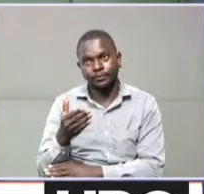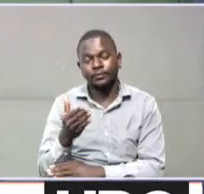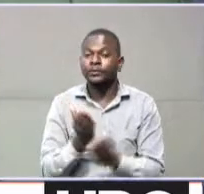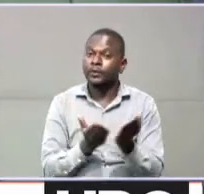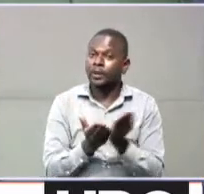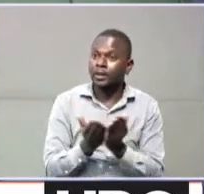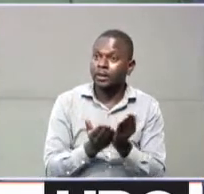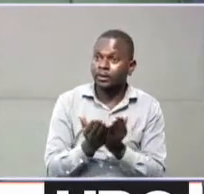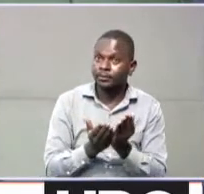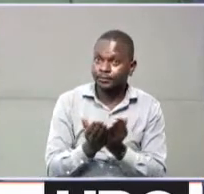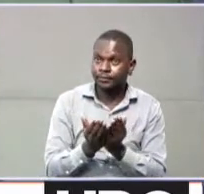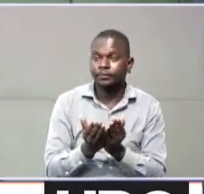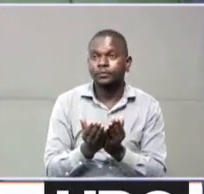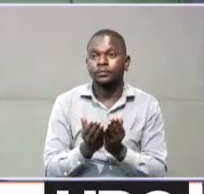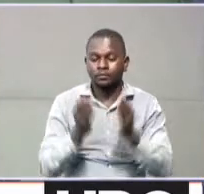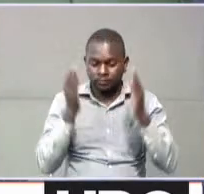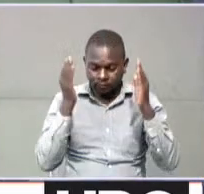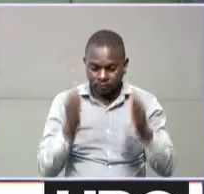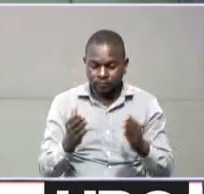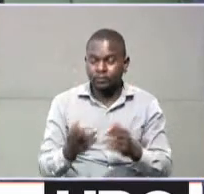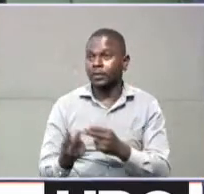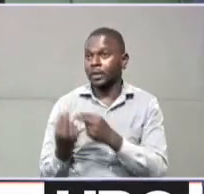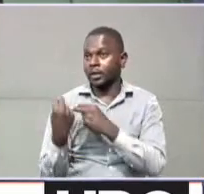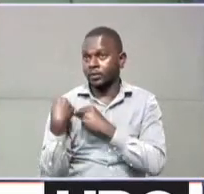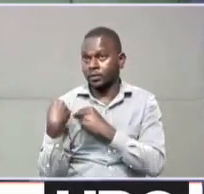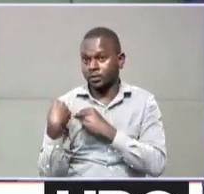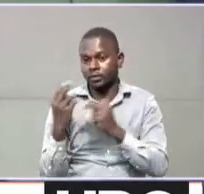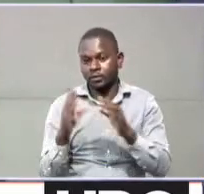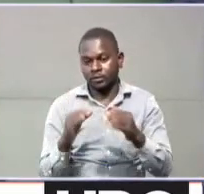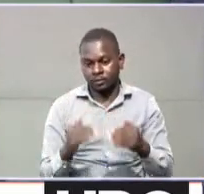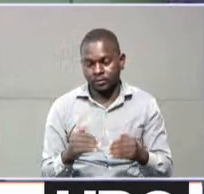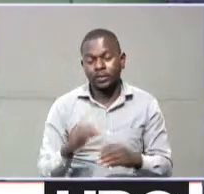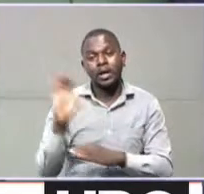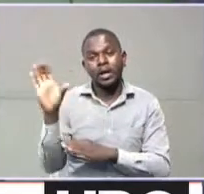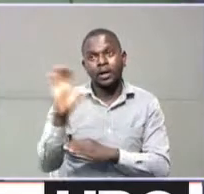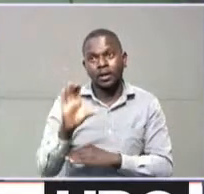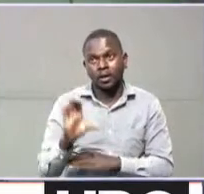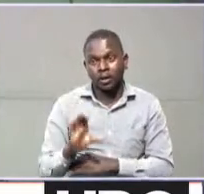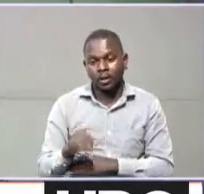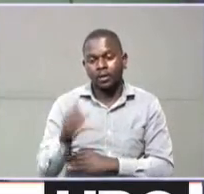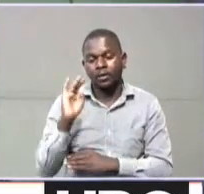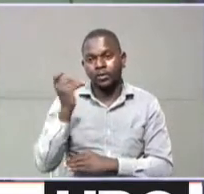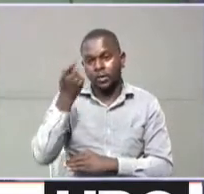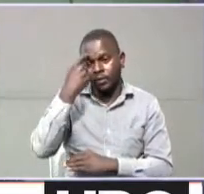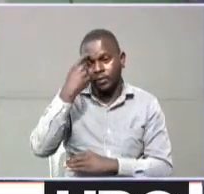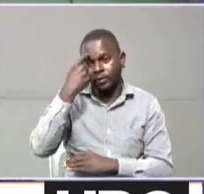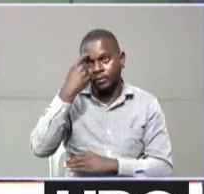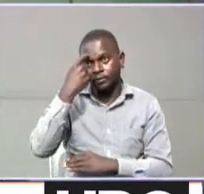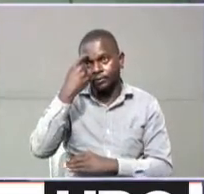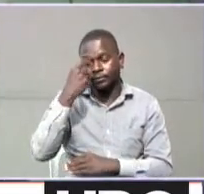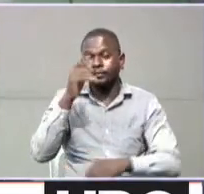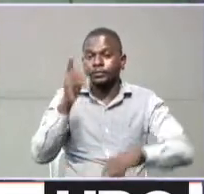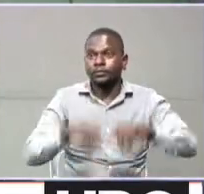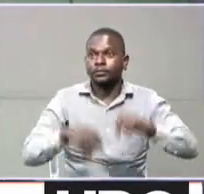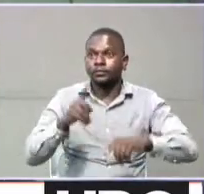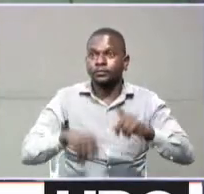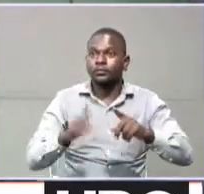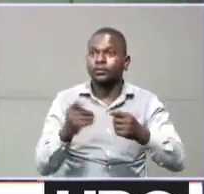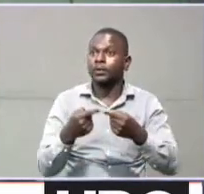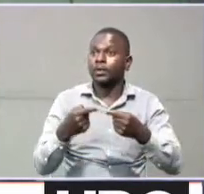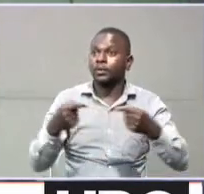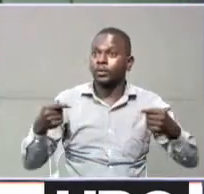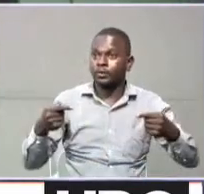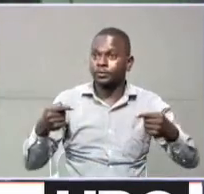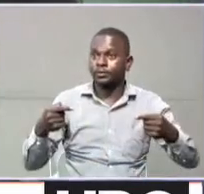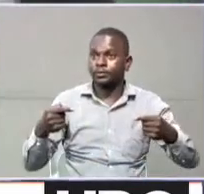serves in and is bound by collective responsibility of a cabinet of the government his party opposes